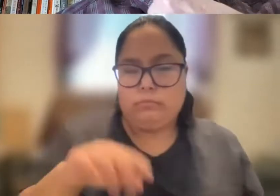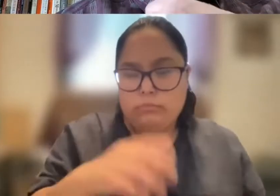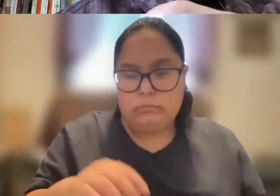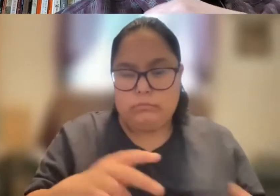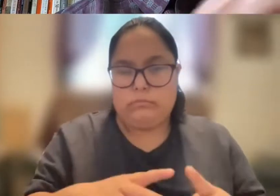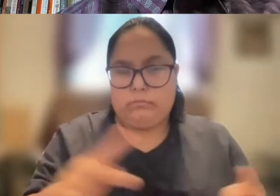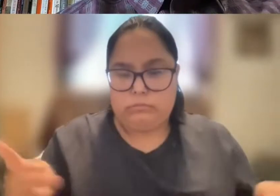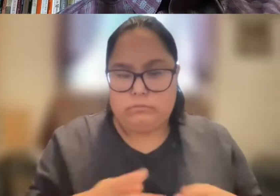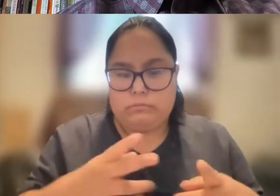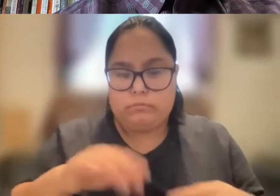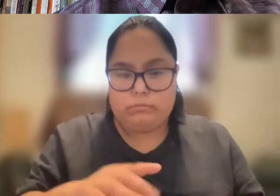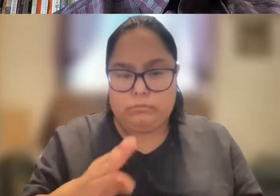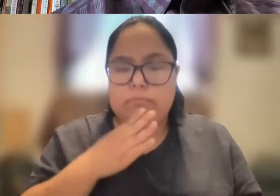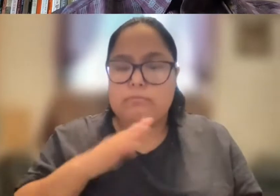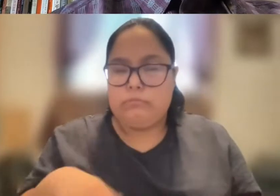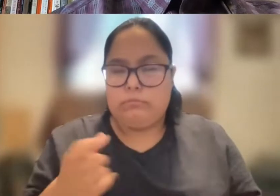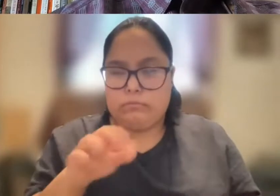this horrific environment.